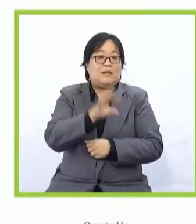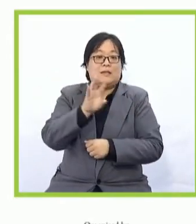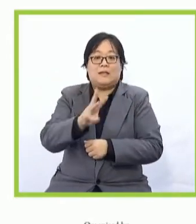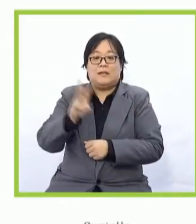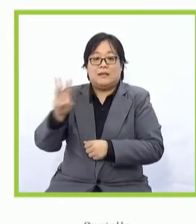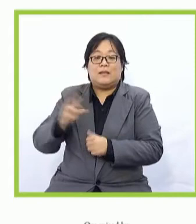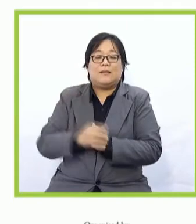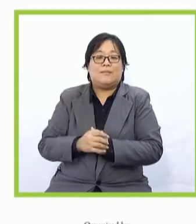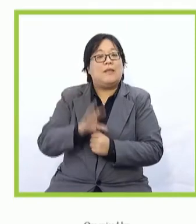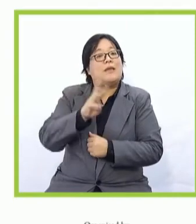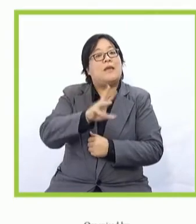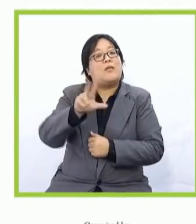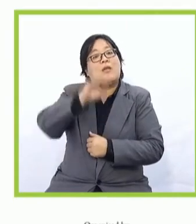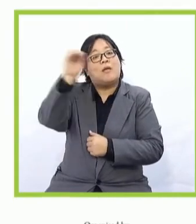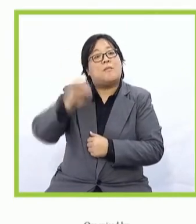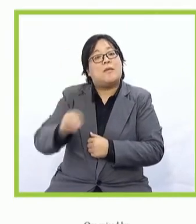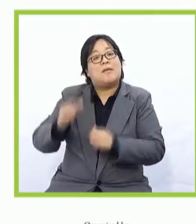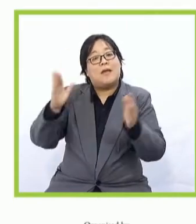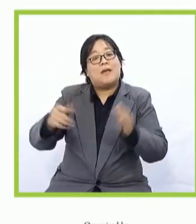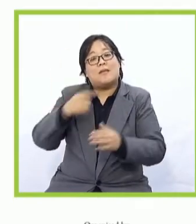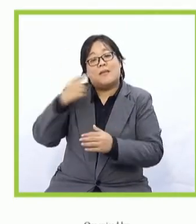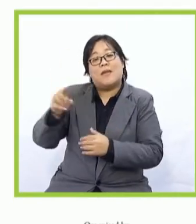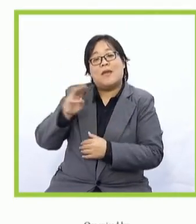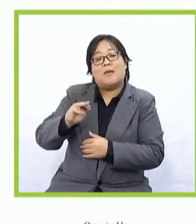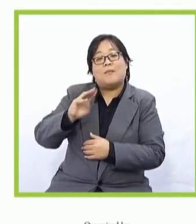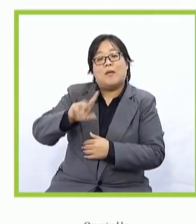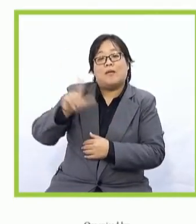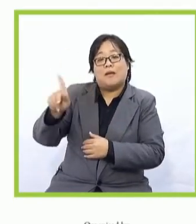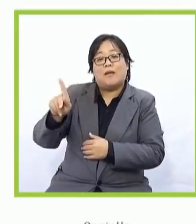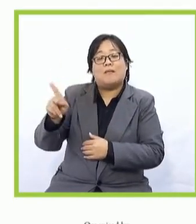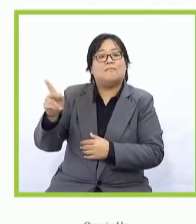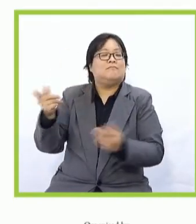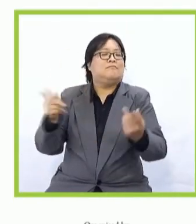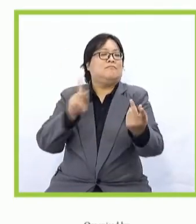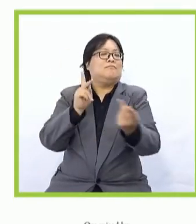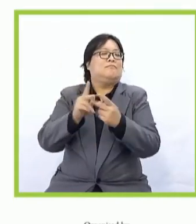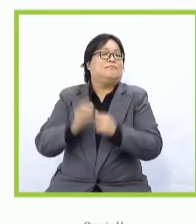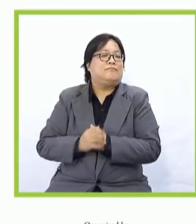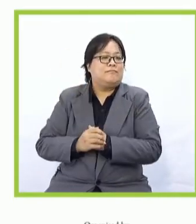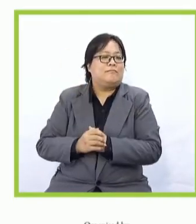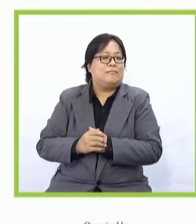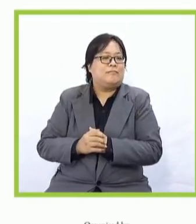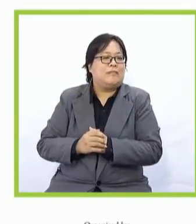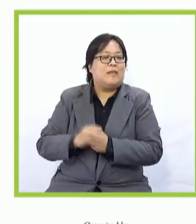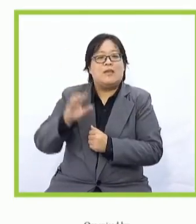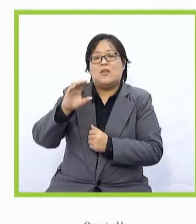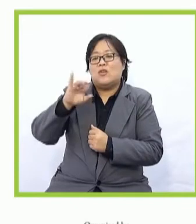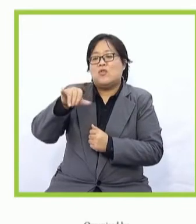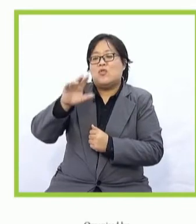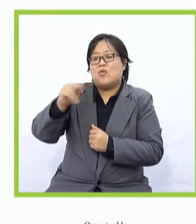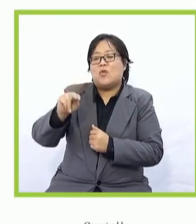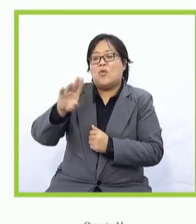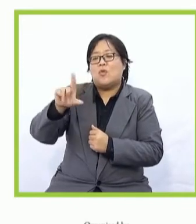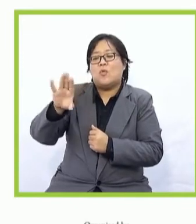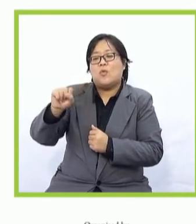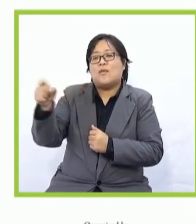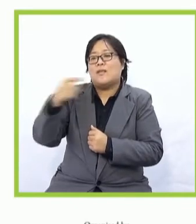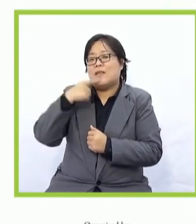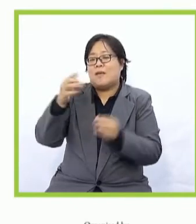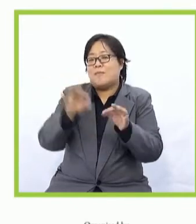of Americans said that Martin Luther King was divisive. Civil rights leader John Lewis talked about the importance of